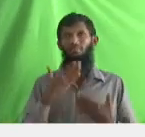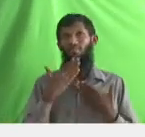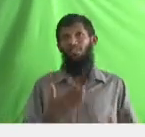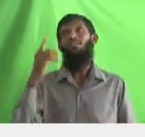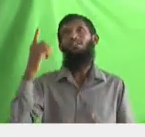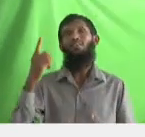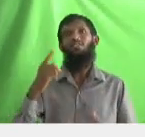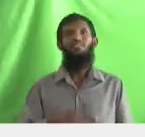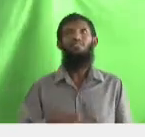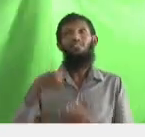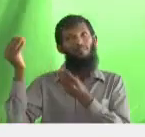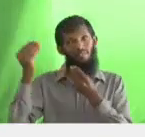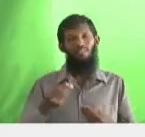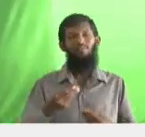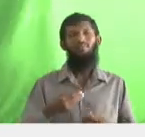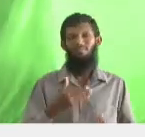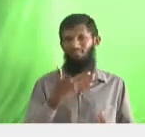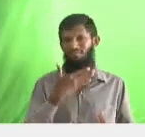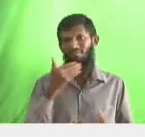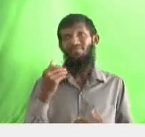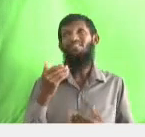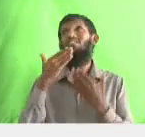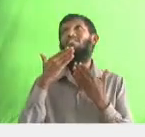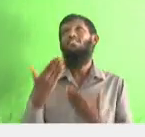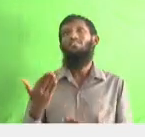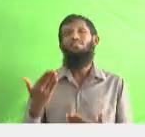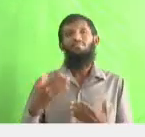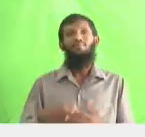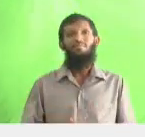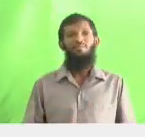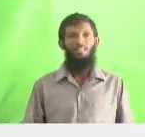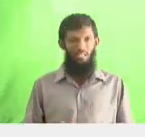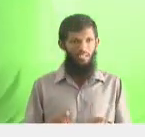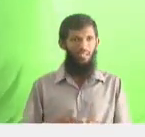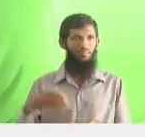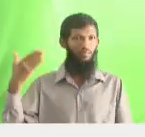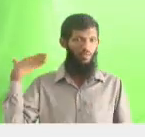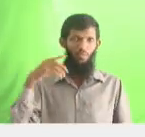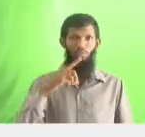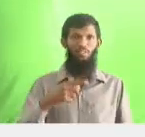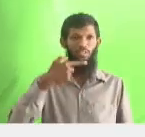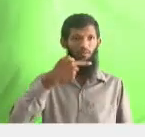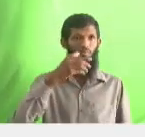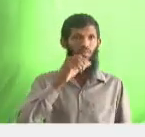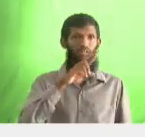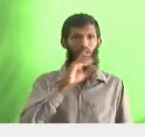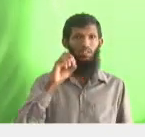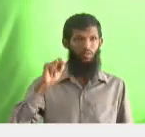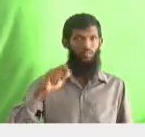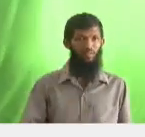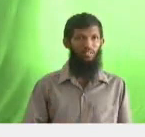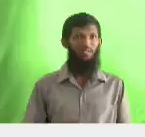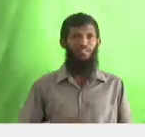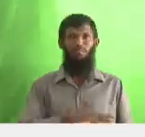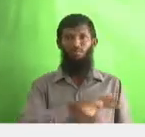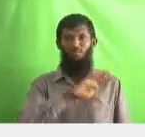favored you with. With Qarun, he did not do that. Do you know what he said? He removed